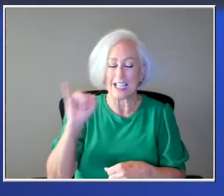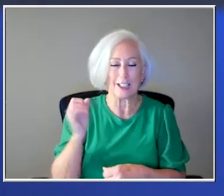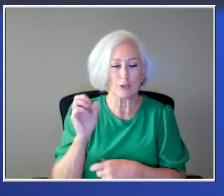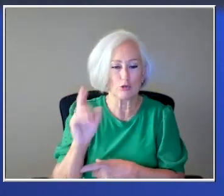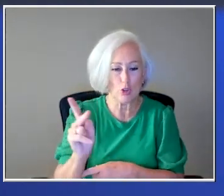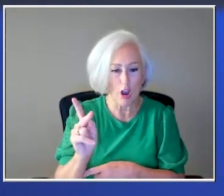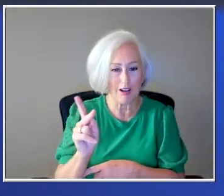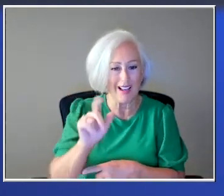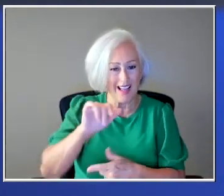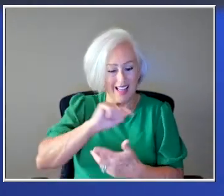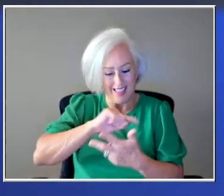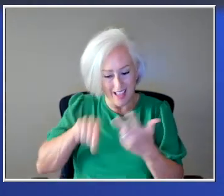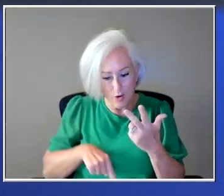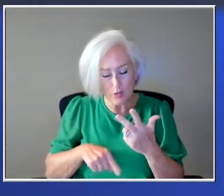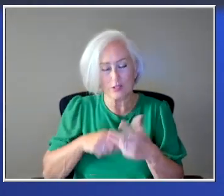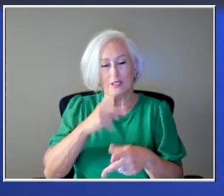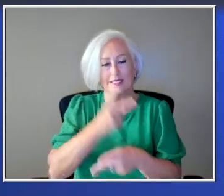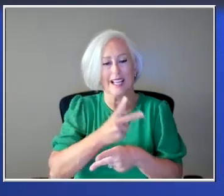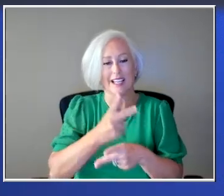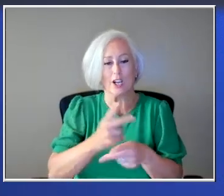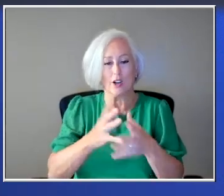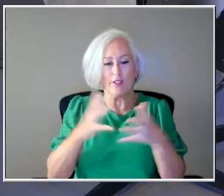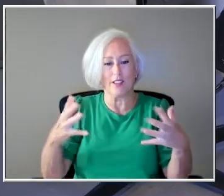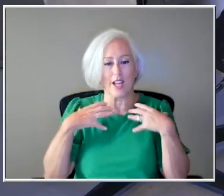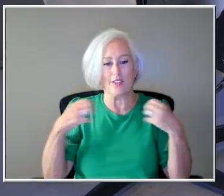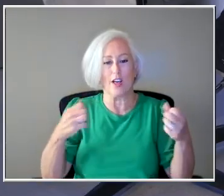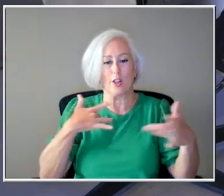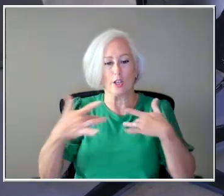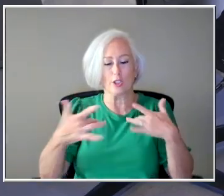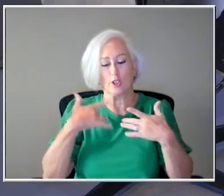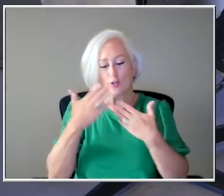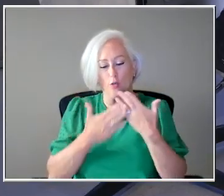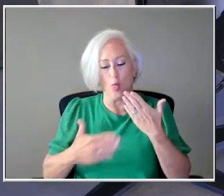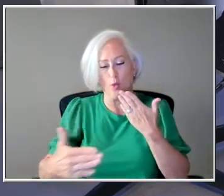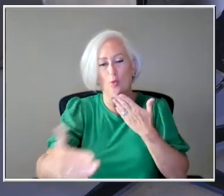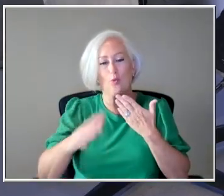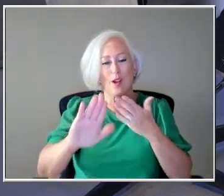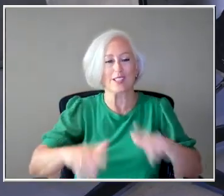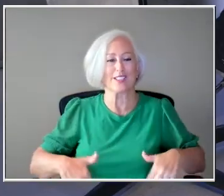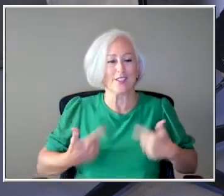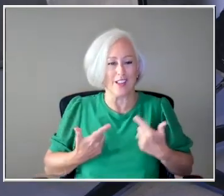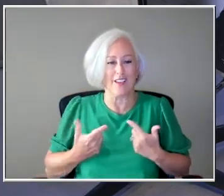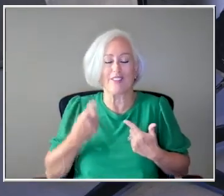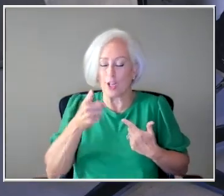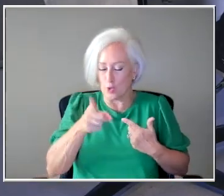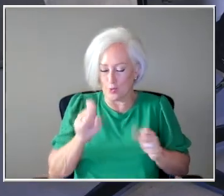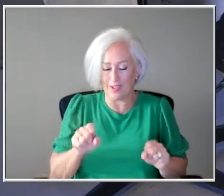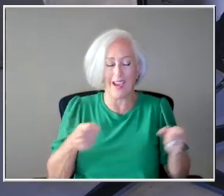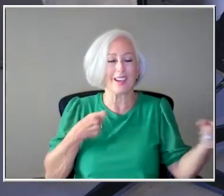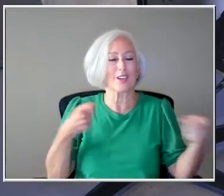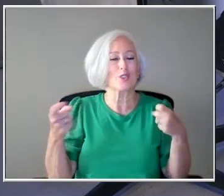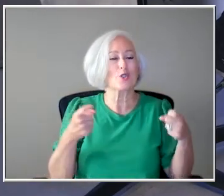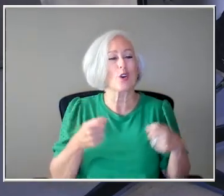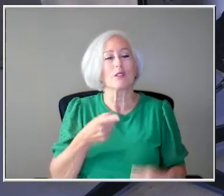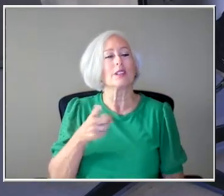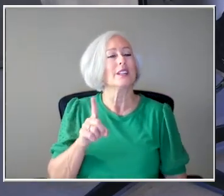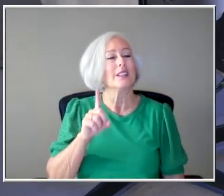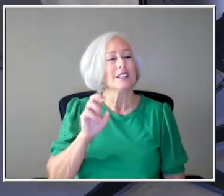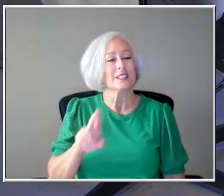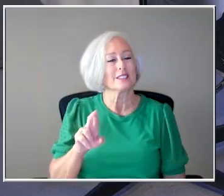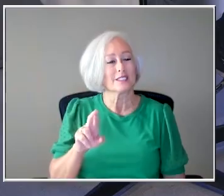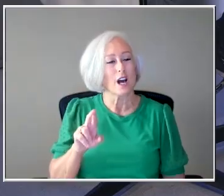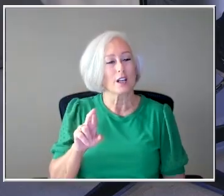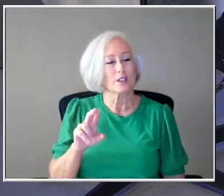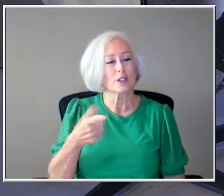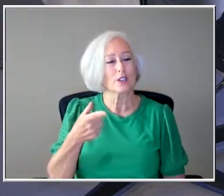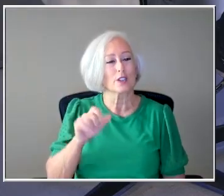lot of the health concerns for the rest of your life. And a lot of things that you can control, which is good. And you're all in control. Dr. Gertz, what's the big takeaway?